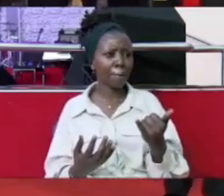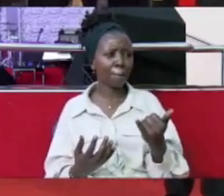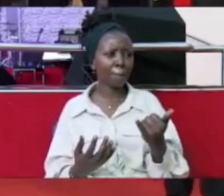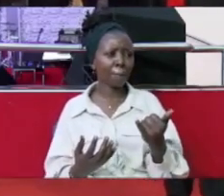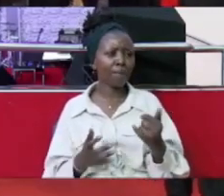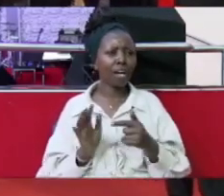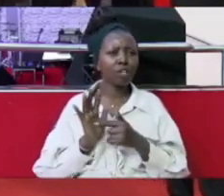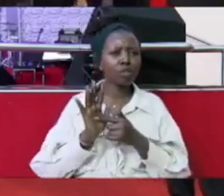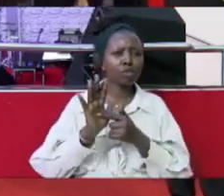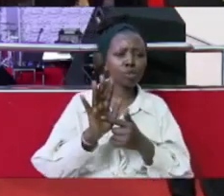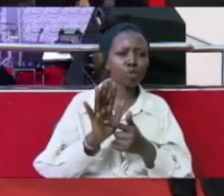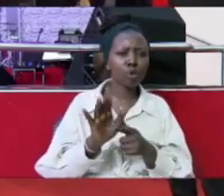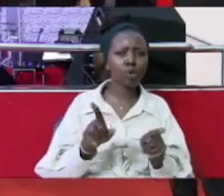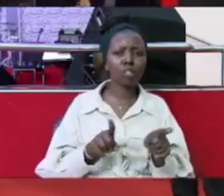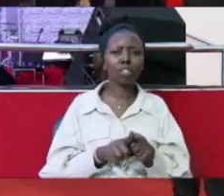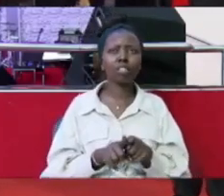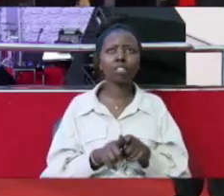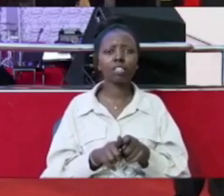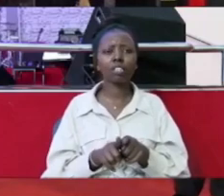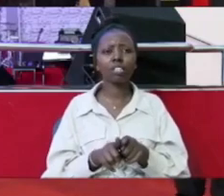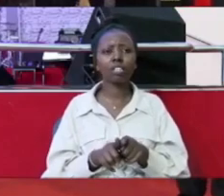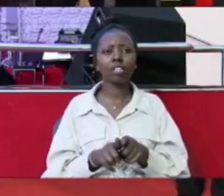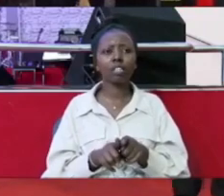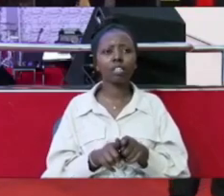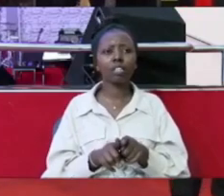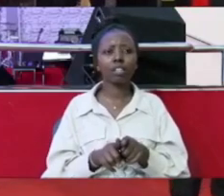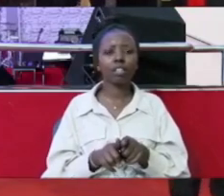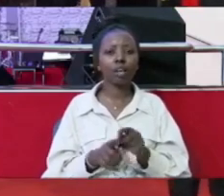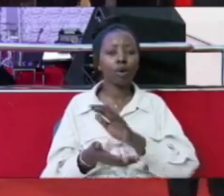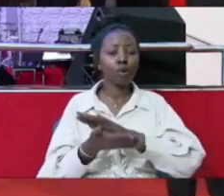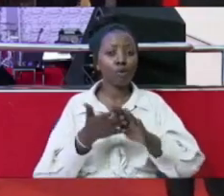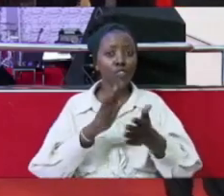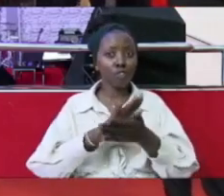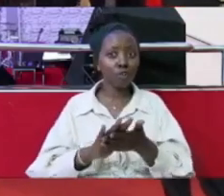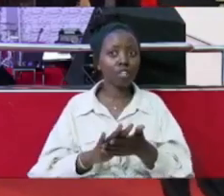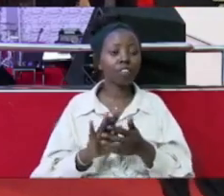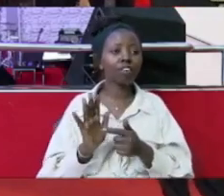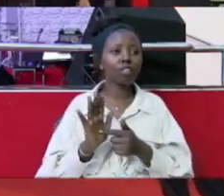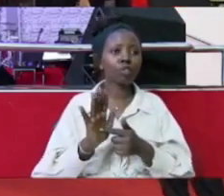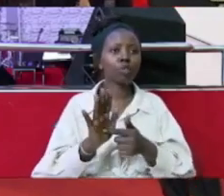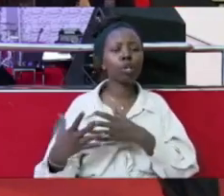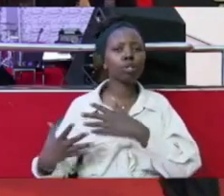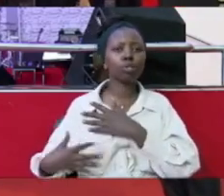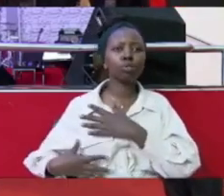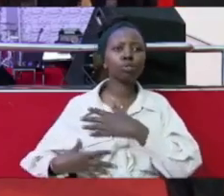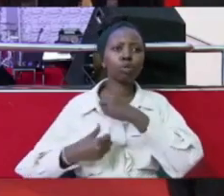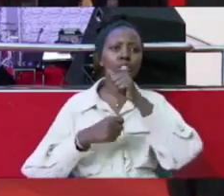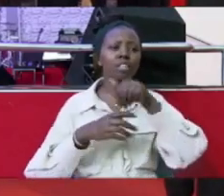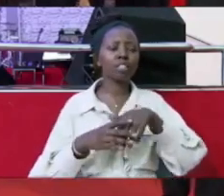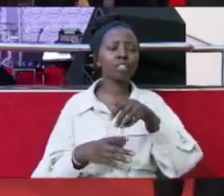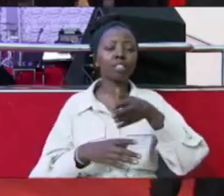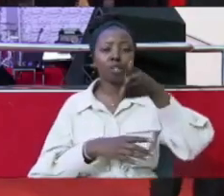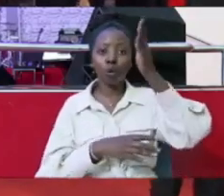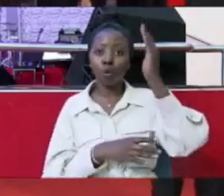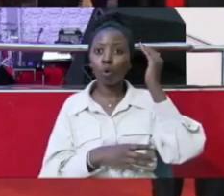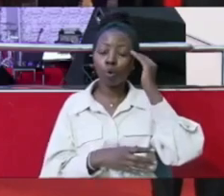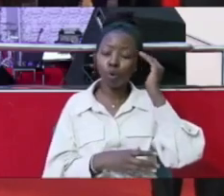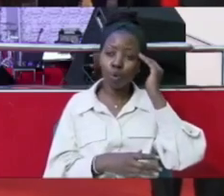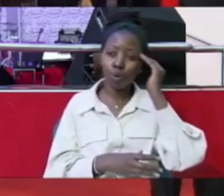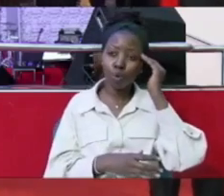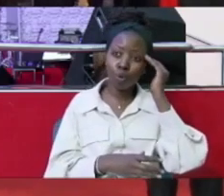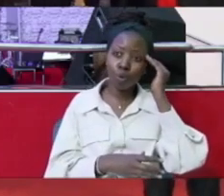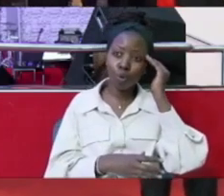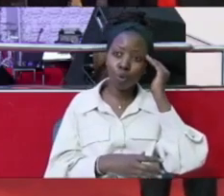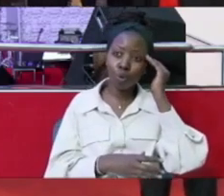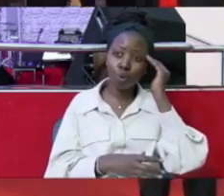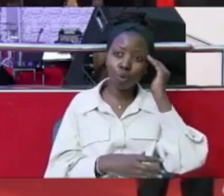Because it is portraying your trust in forgiveness is portraying your trust in God, knowing that vengeance belongs to him. Ni kwamba unaposamehe inaonyeshana kwamba